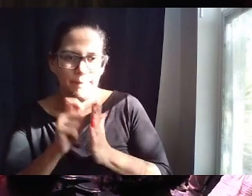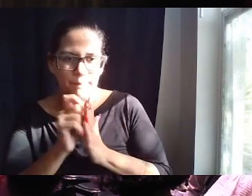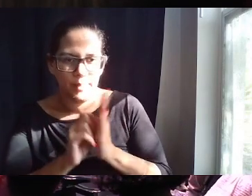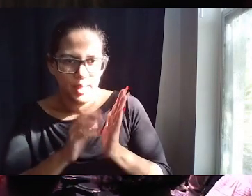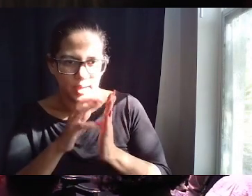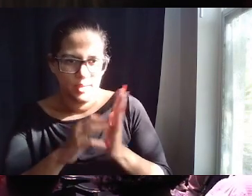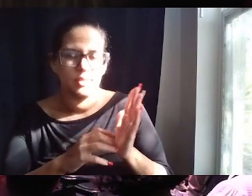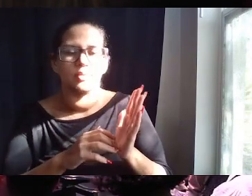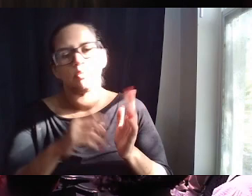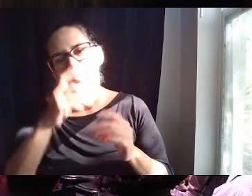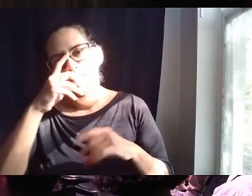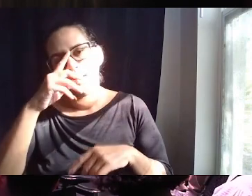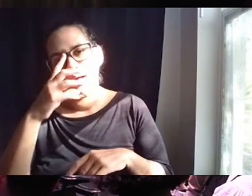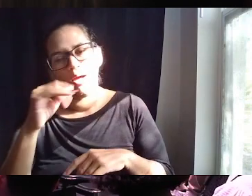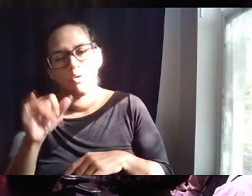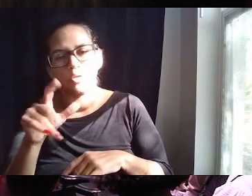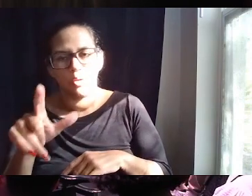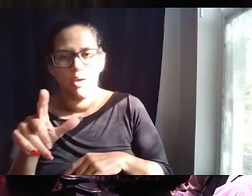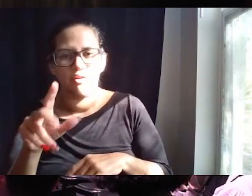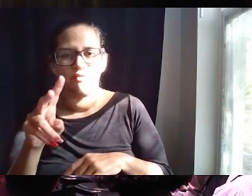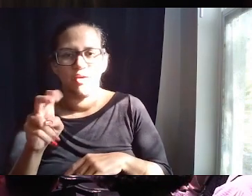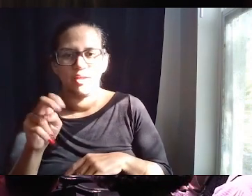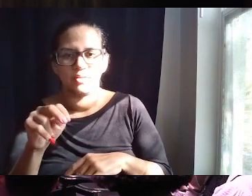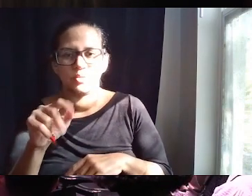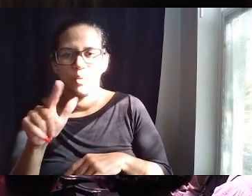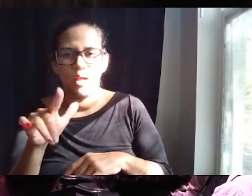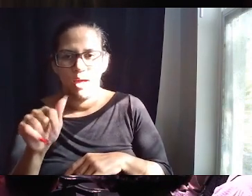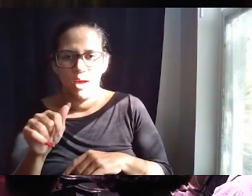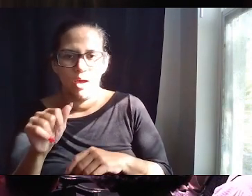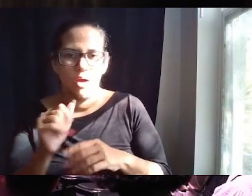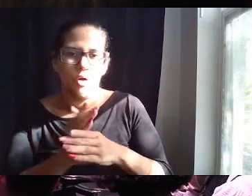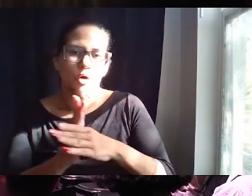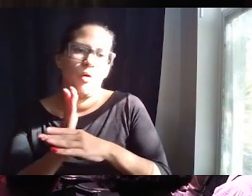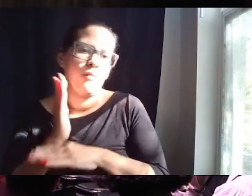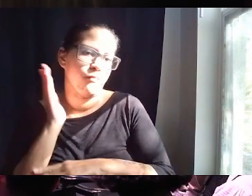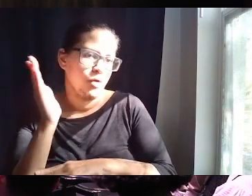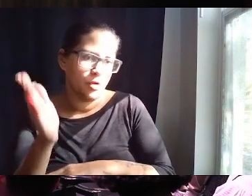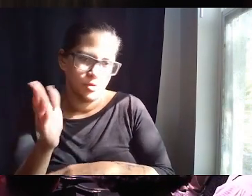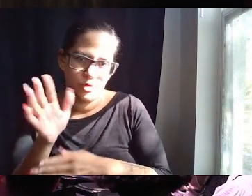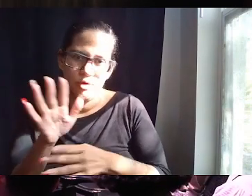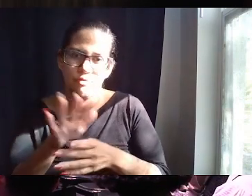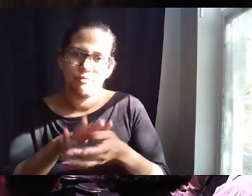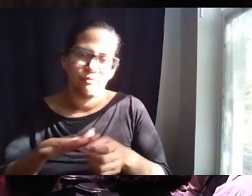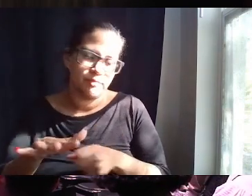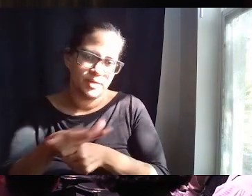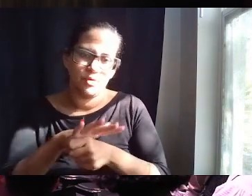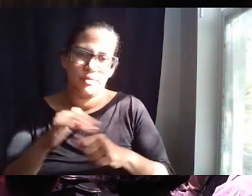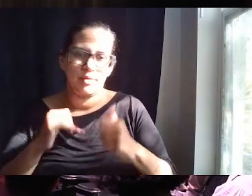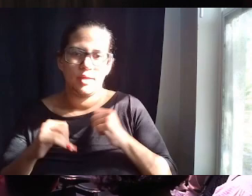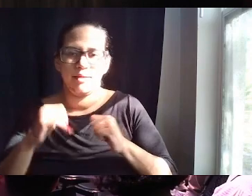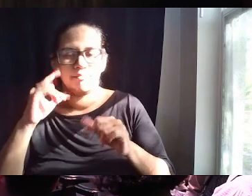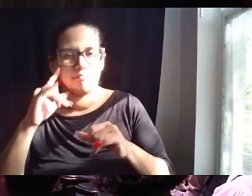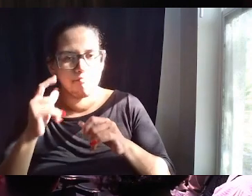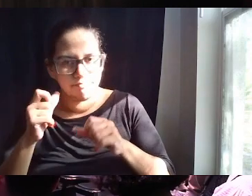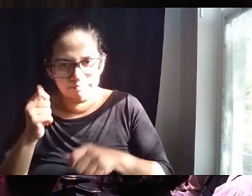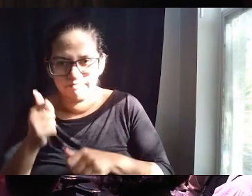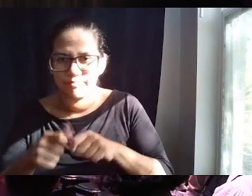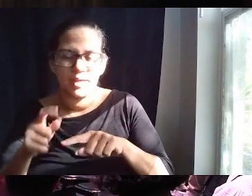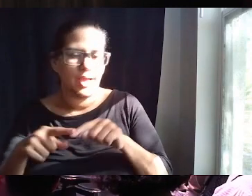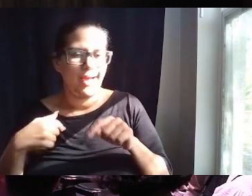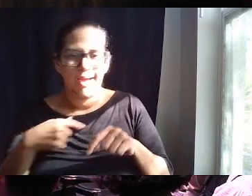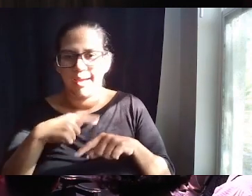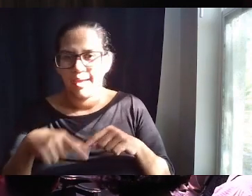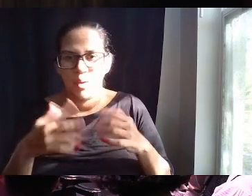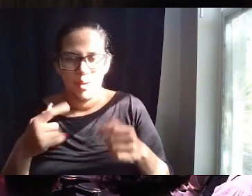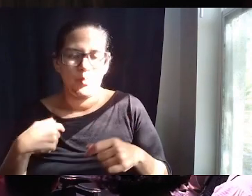Jose Luis Valenzuela, who was over the regional theater, insisting that we can't wait, we need our own theaters.